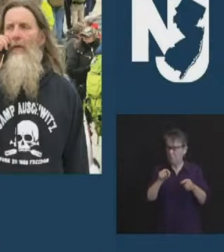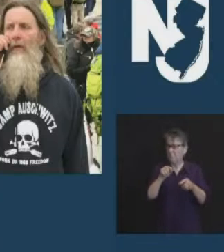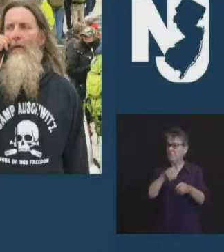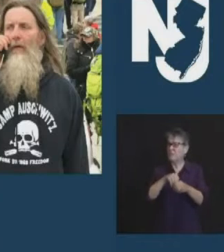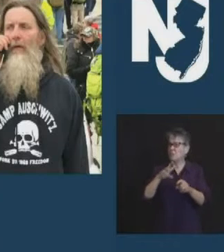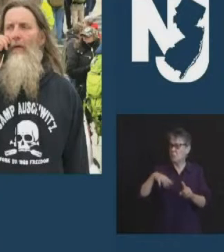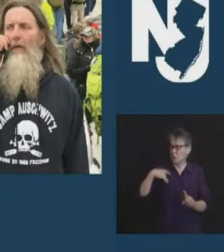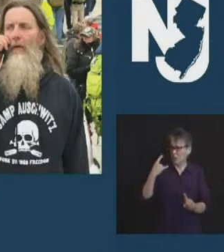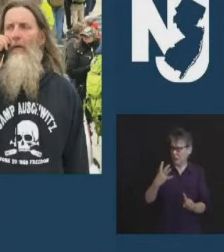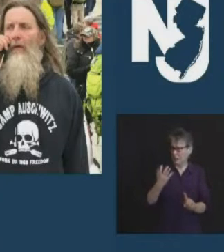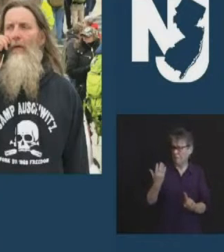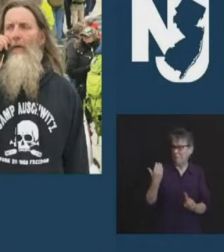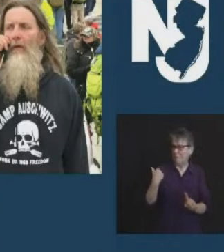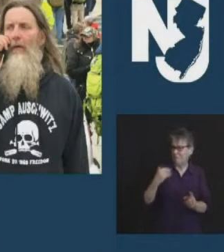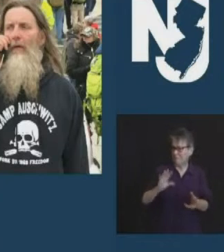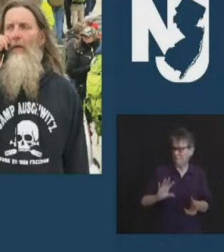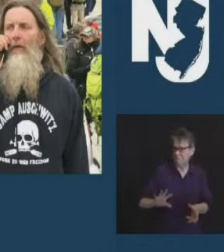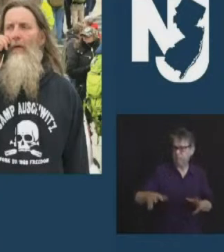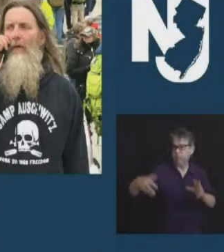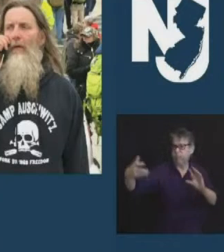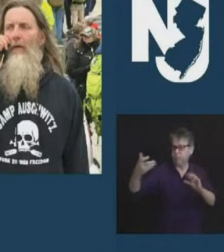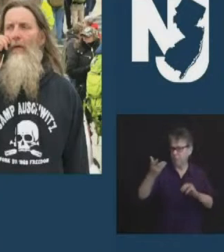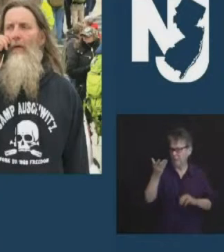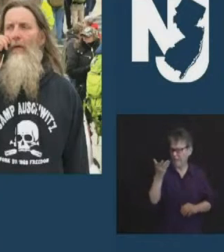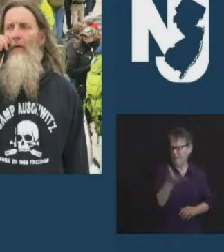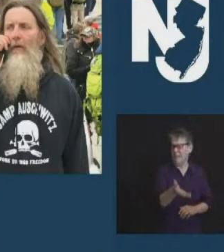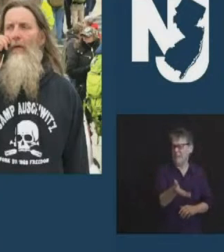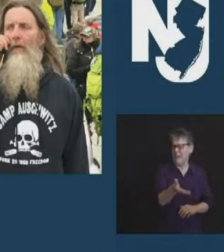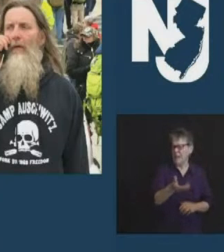stroke condemnation